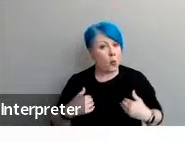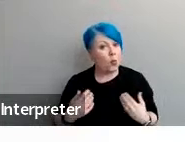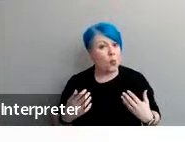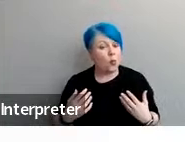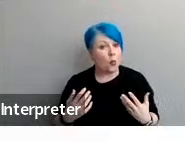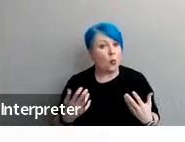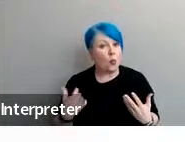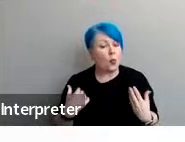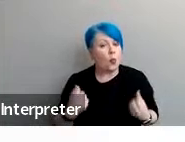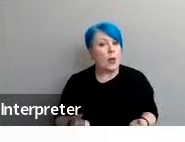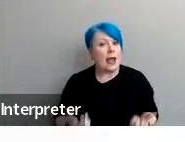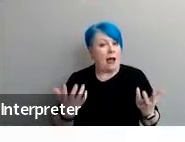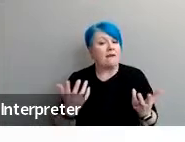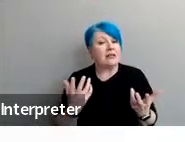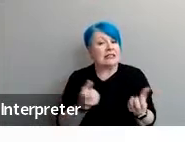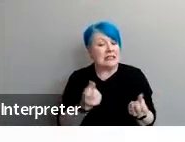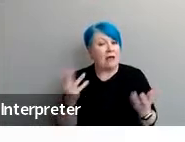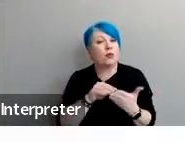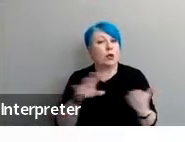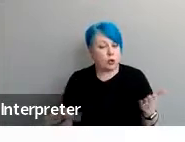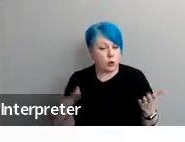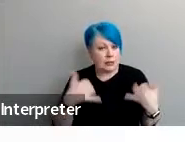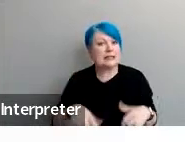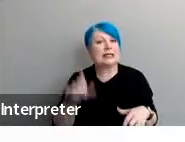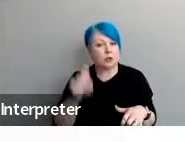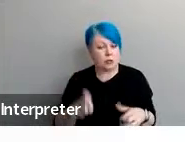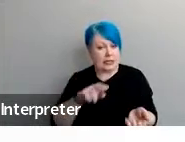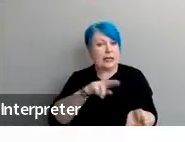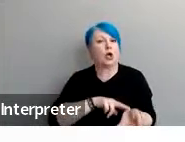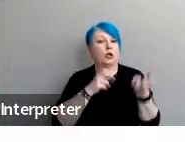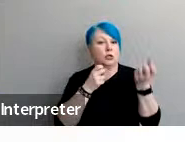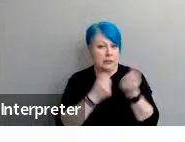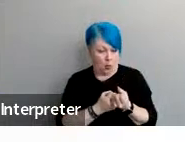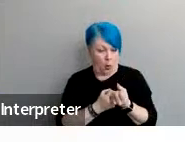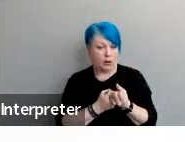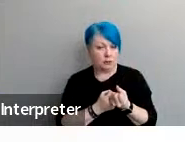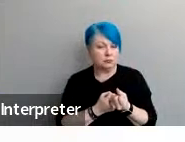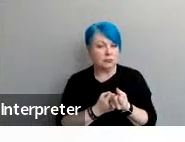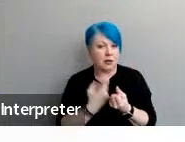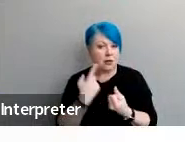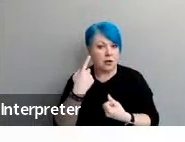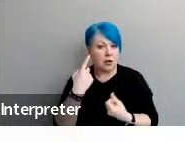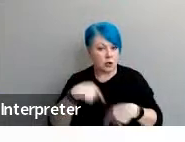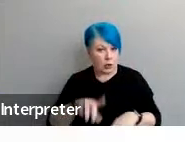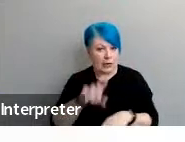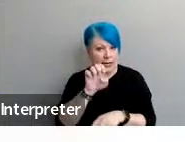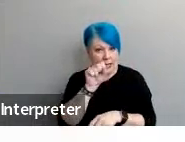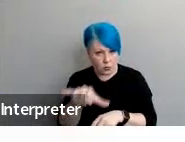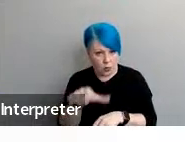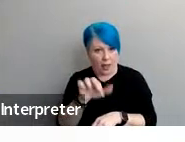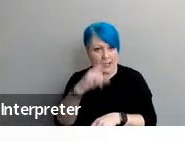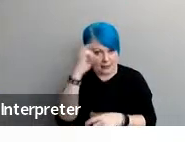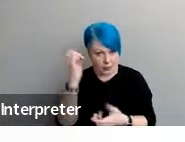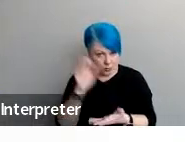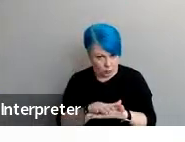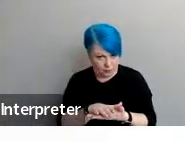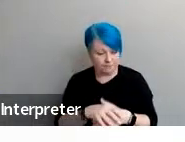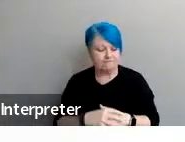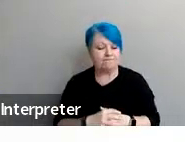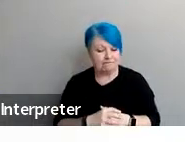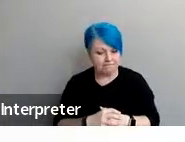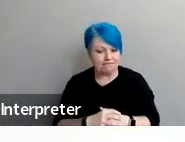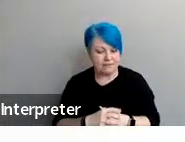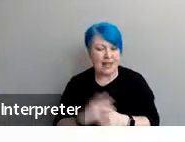help in order to access schooling. That is still an area that we struggle to provide support with the work of Alan